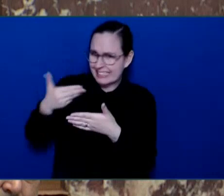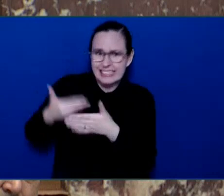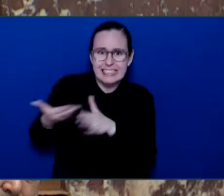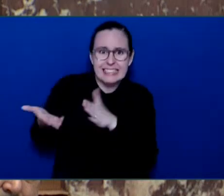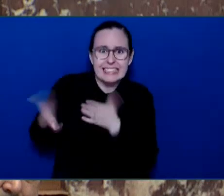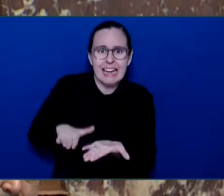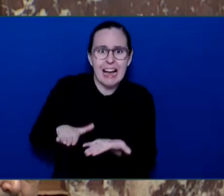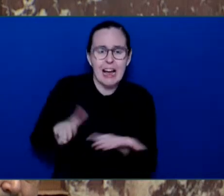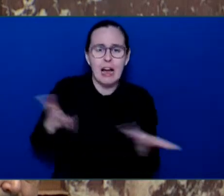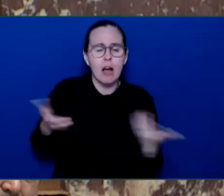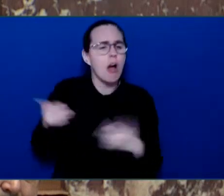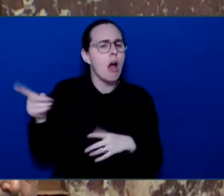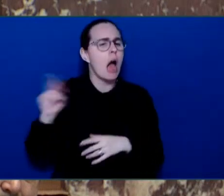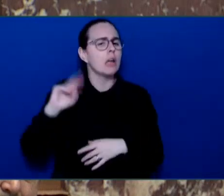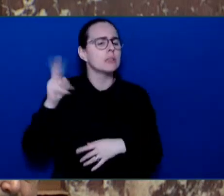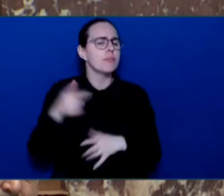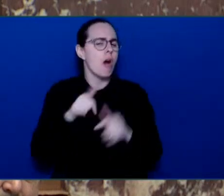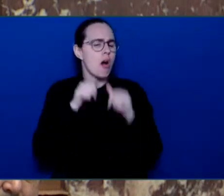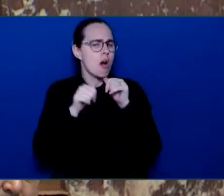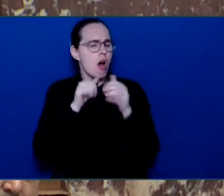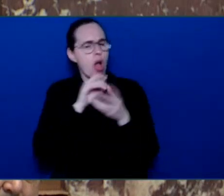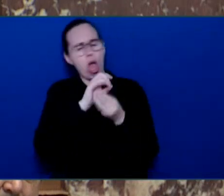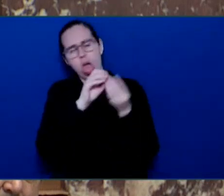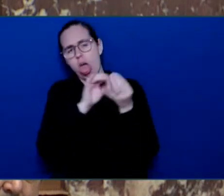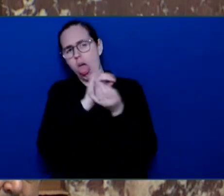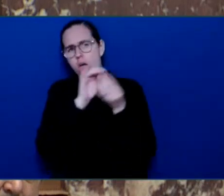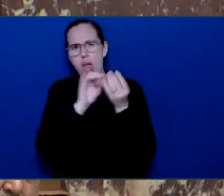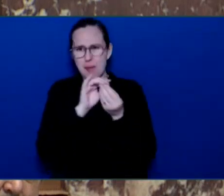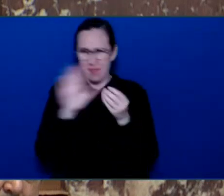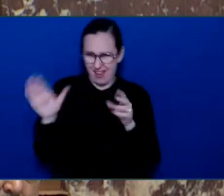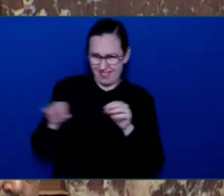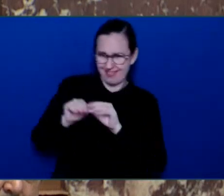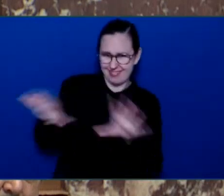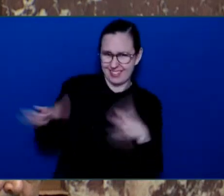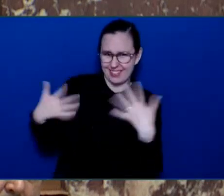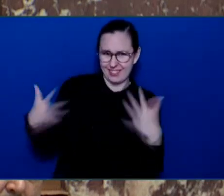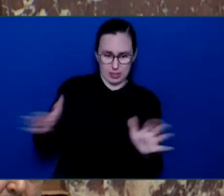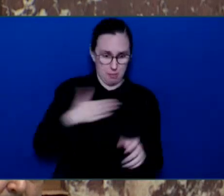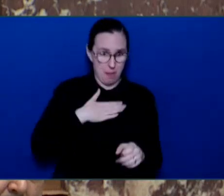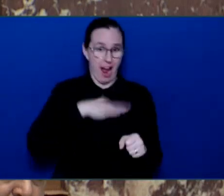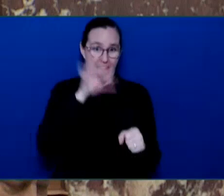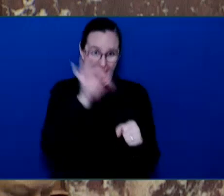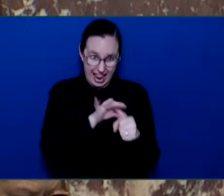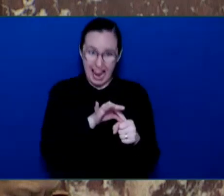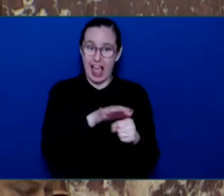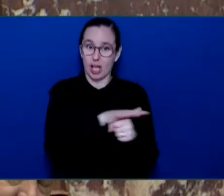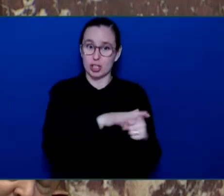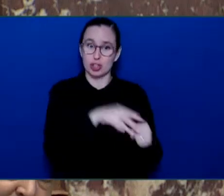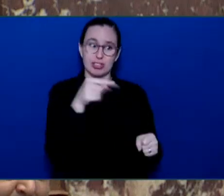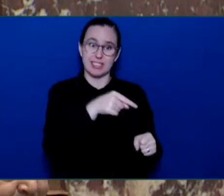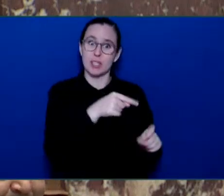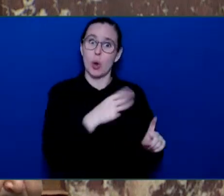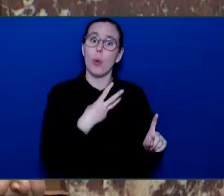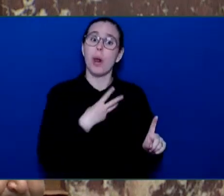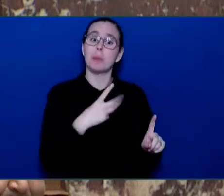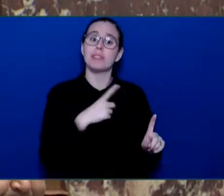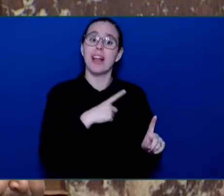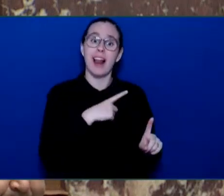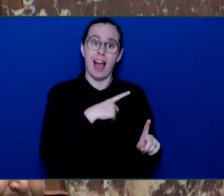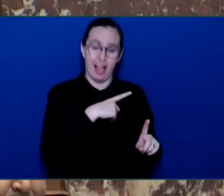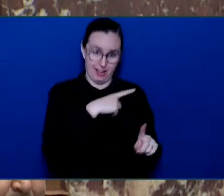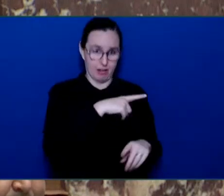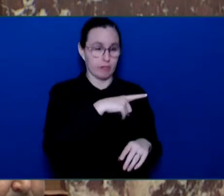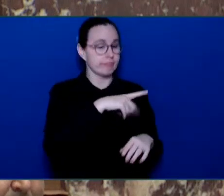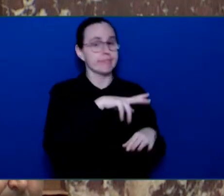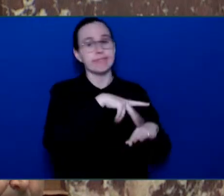day, my constituent, Ken Schindel, collapsed in Williams Lake, but because he wasn't imminently dying, his wife Myrtle was told